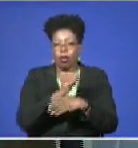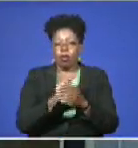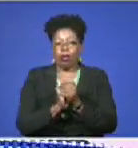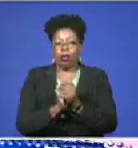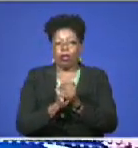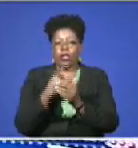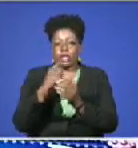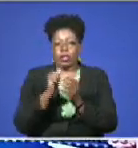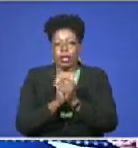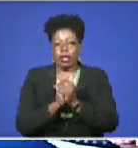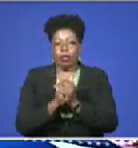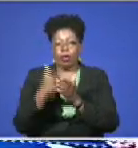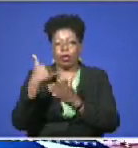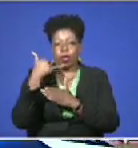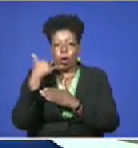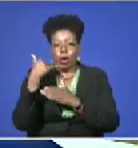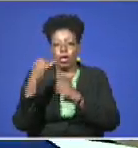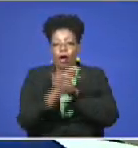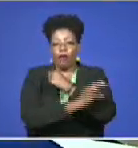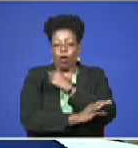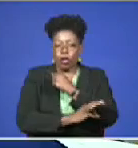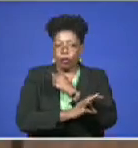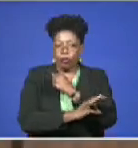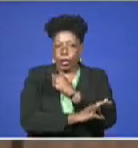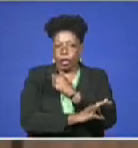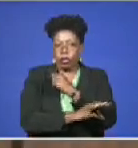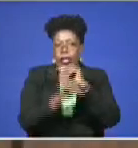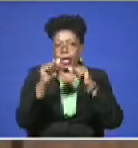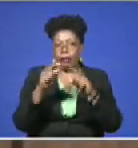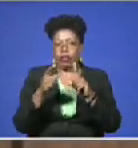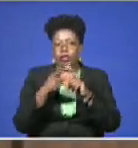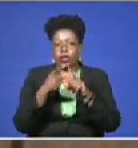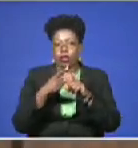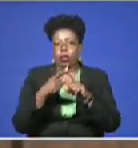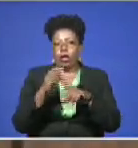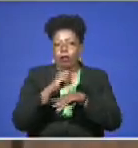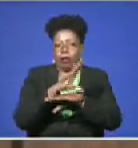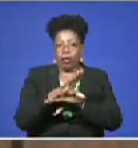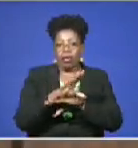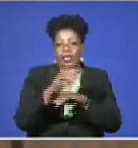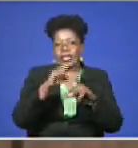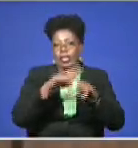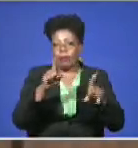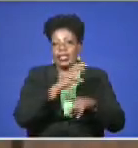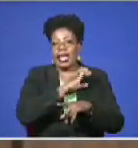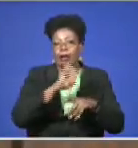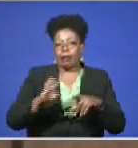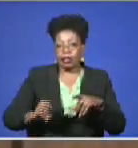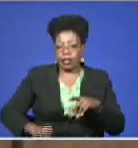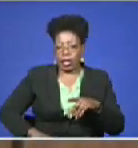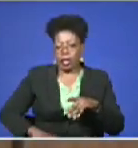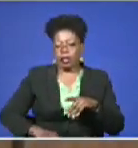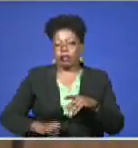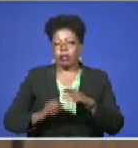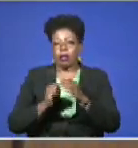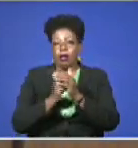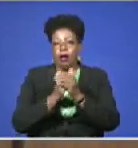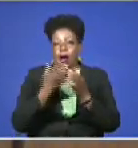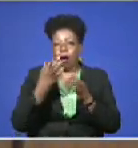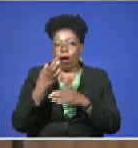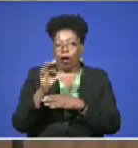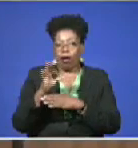contact Foreign Affairs that they would be able to advise the various embassies or the consulate